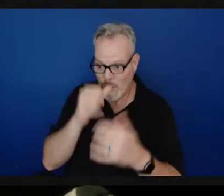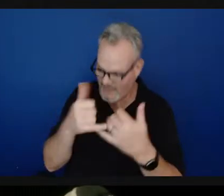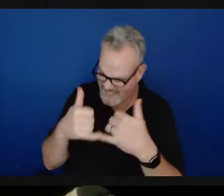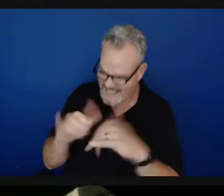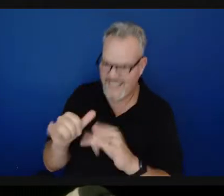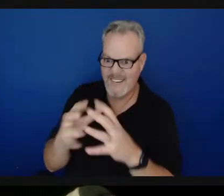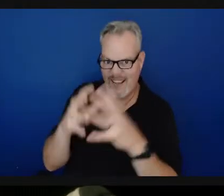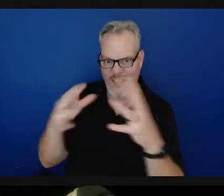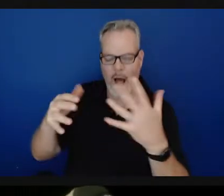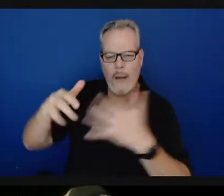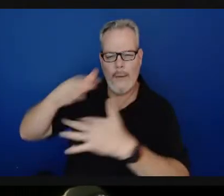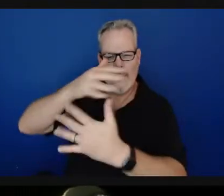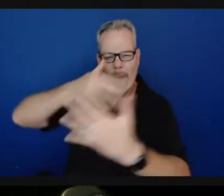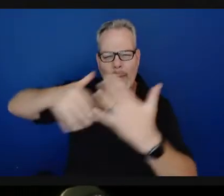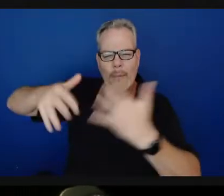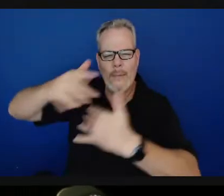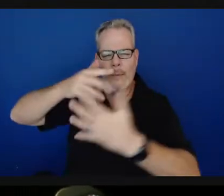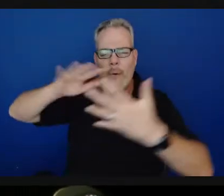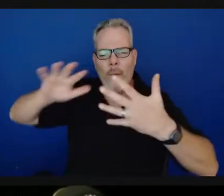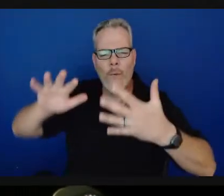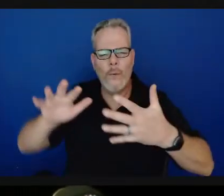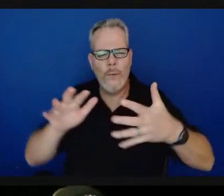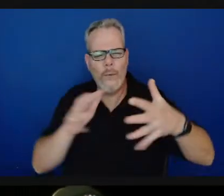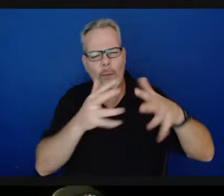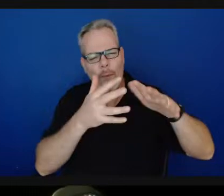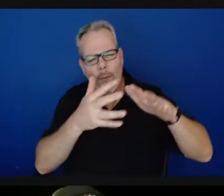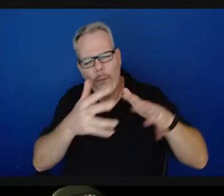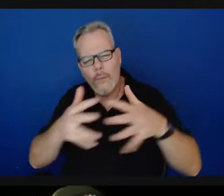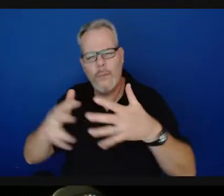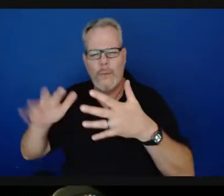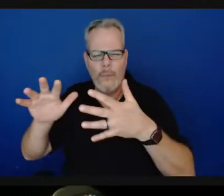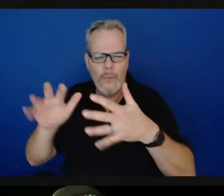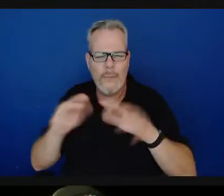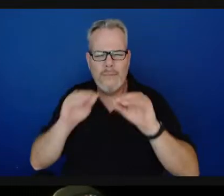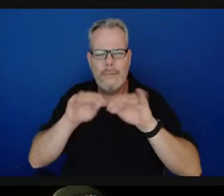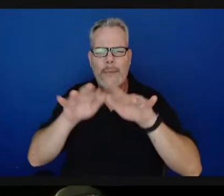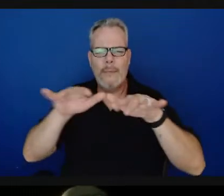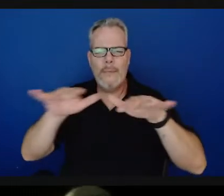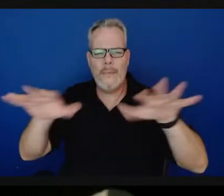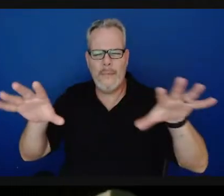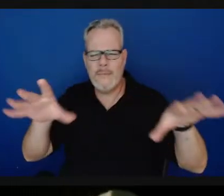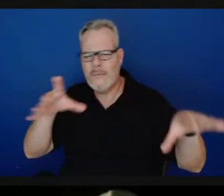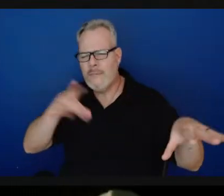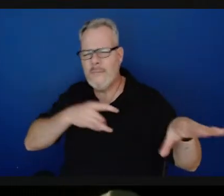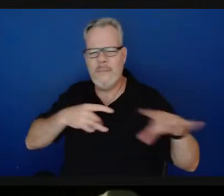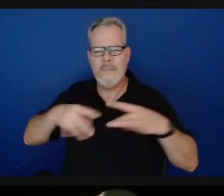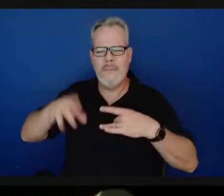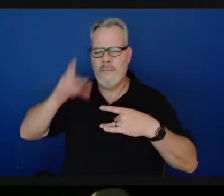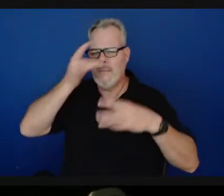and variable winds are likely to blow them in more areas than usual. So this requires a little bit more